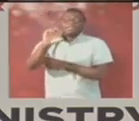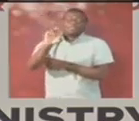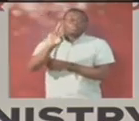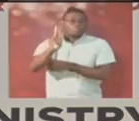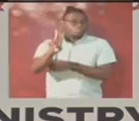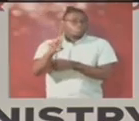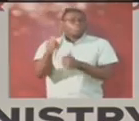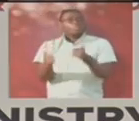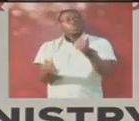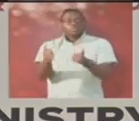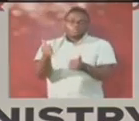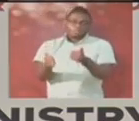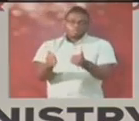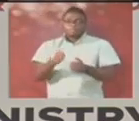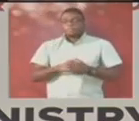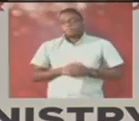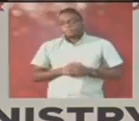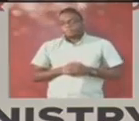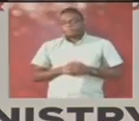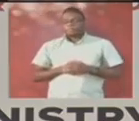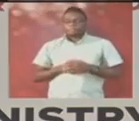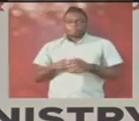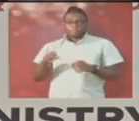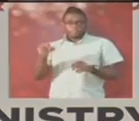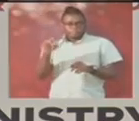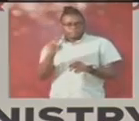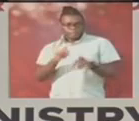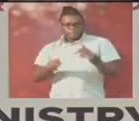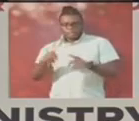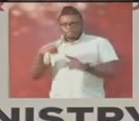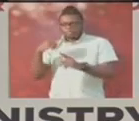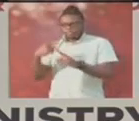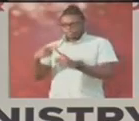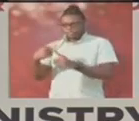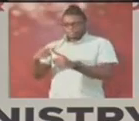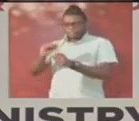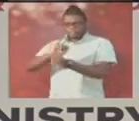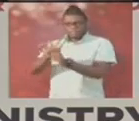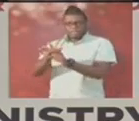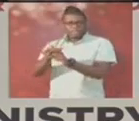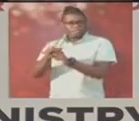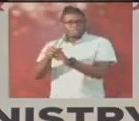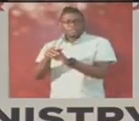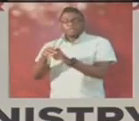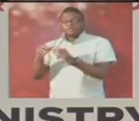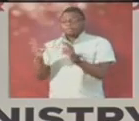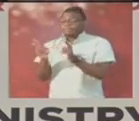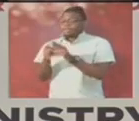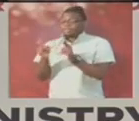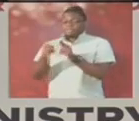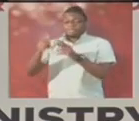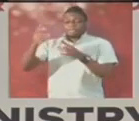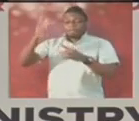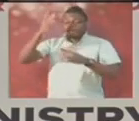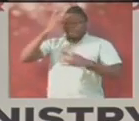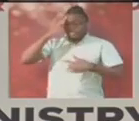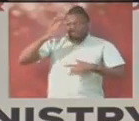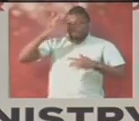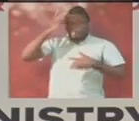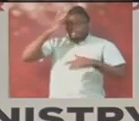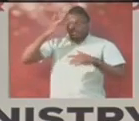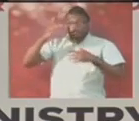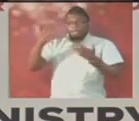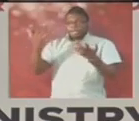COVID-19 continues to be one in which patients are very ill and require any time between 5 and 12